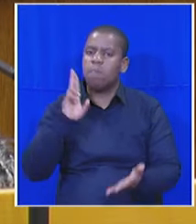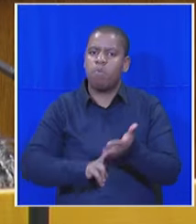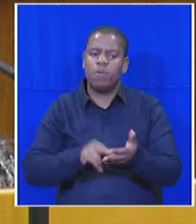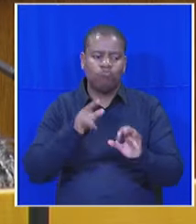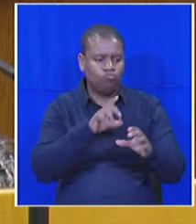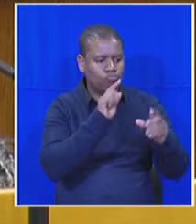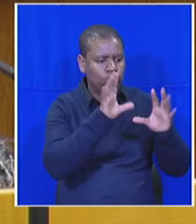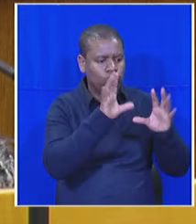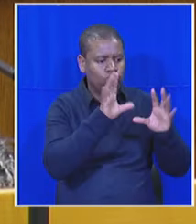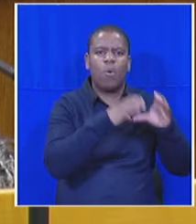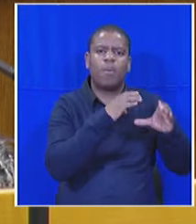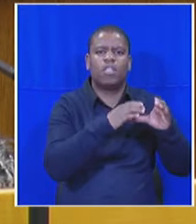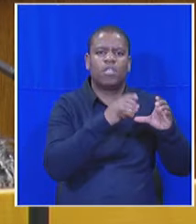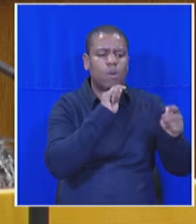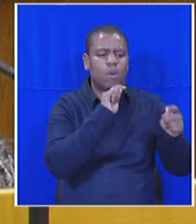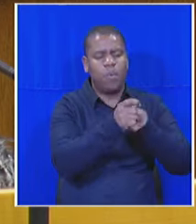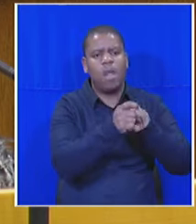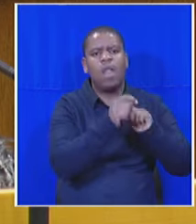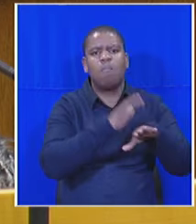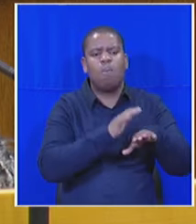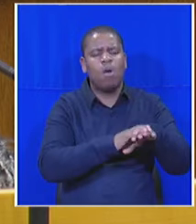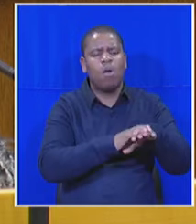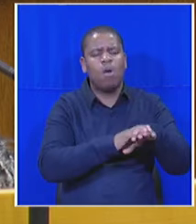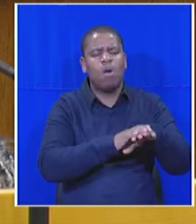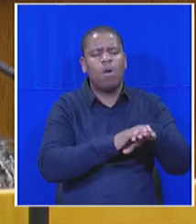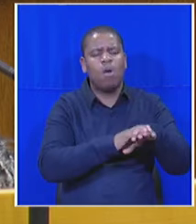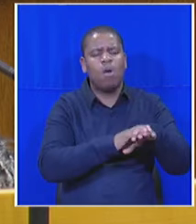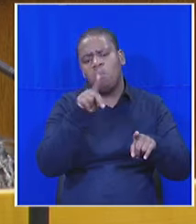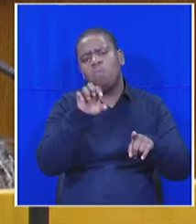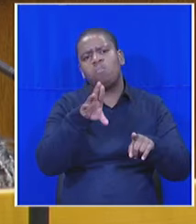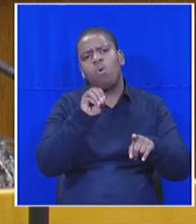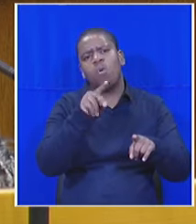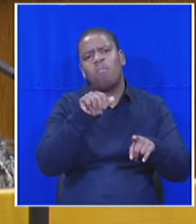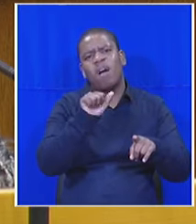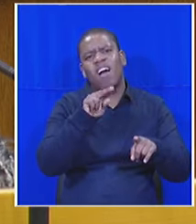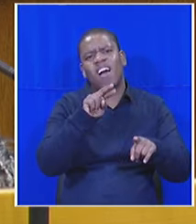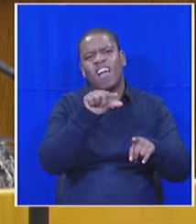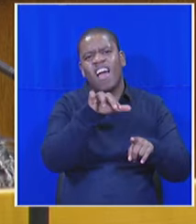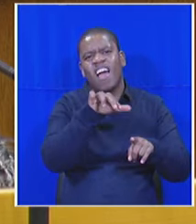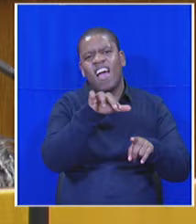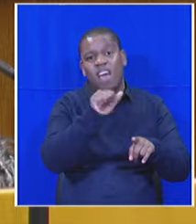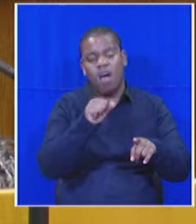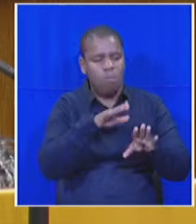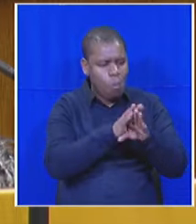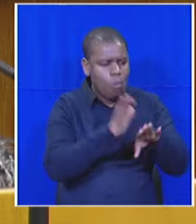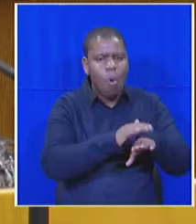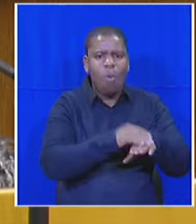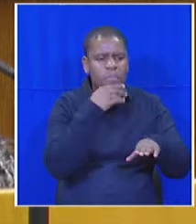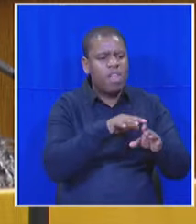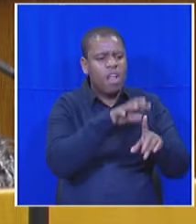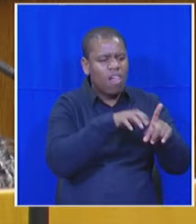of Communications into the Department of Propaganda. Over the last year, Minister Motambi has tabled policies